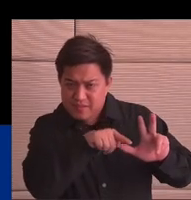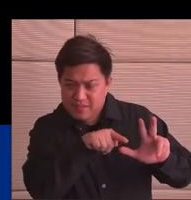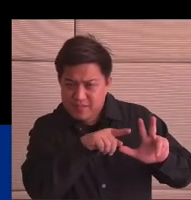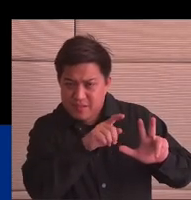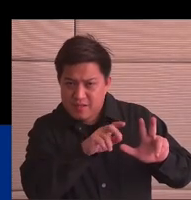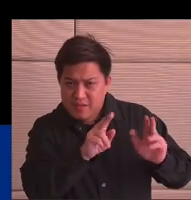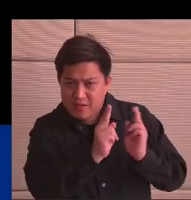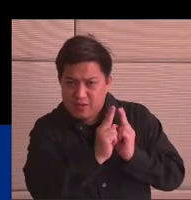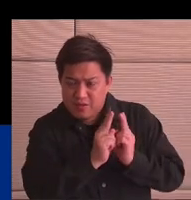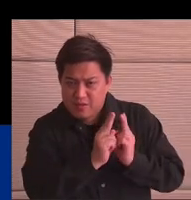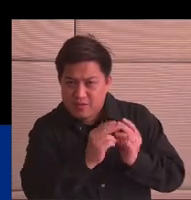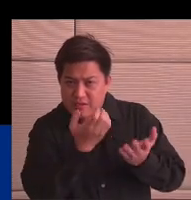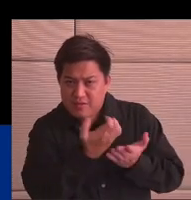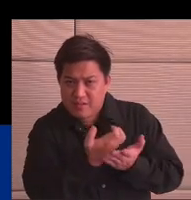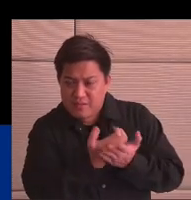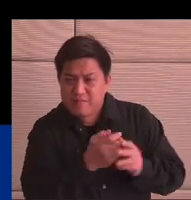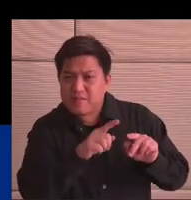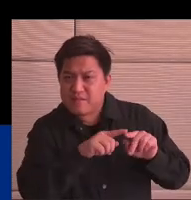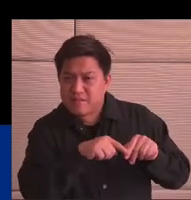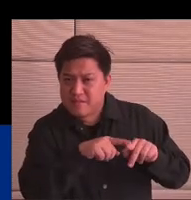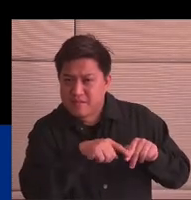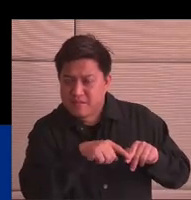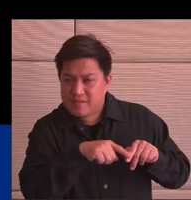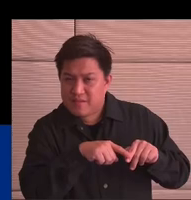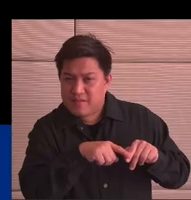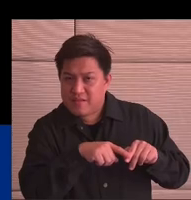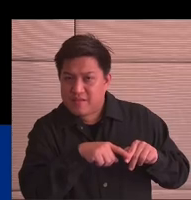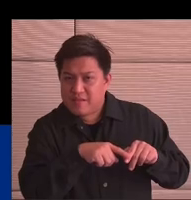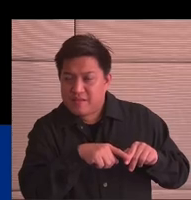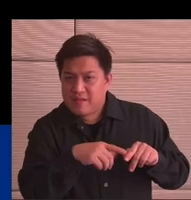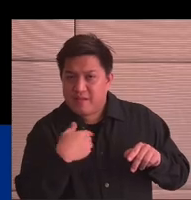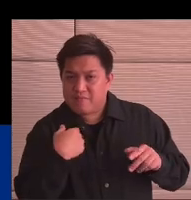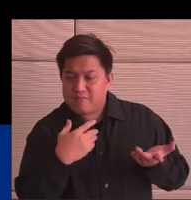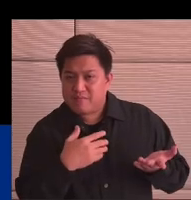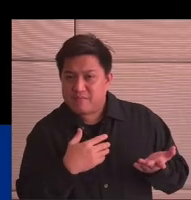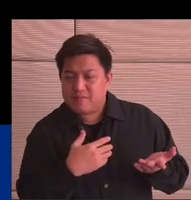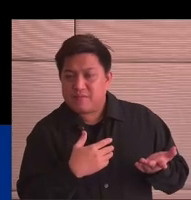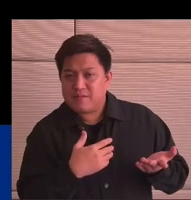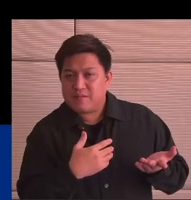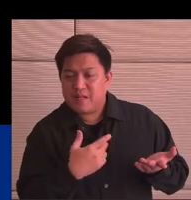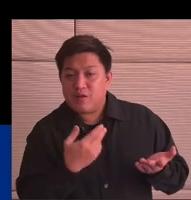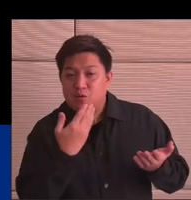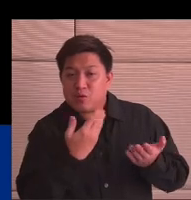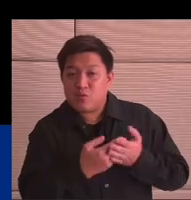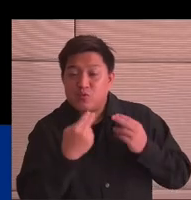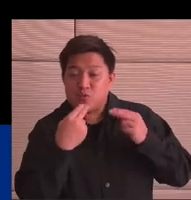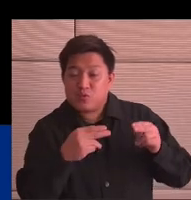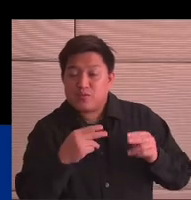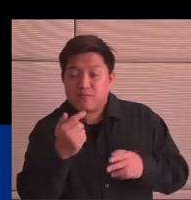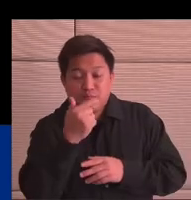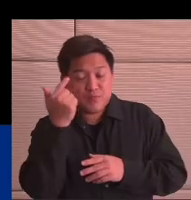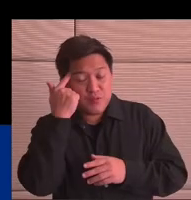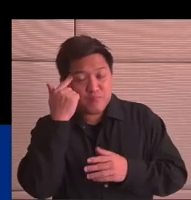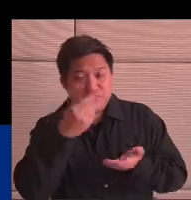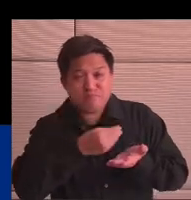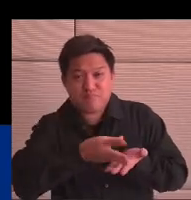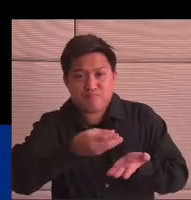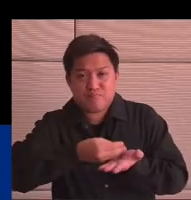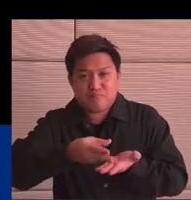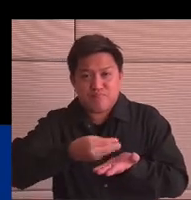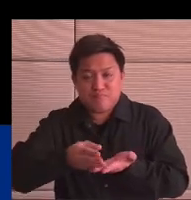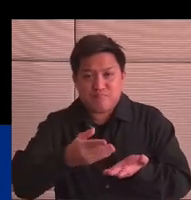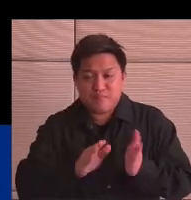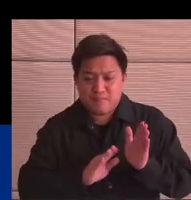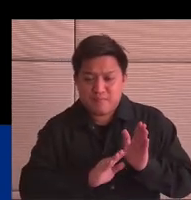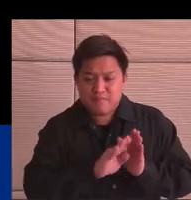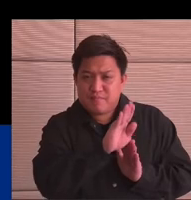units of the economy based on the expenditure account of GDP, it's good news on government spending. In fact, our growth